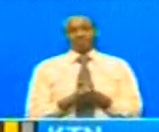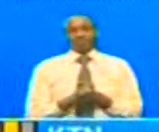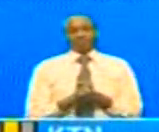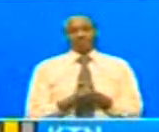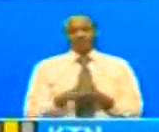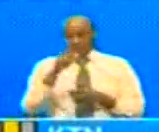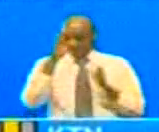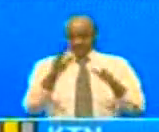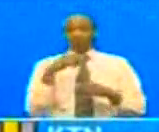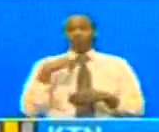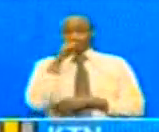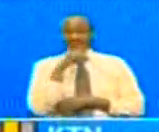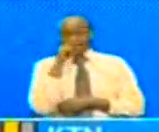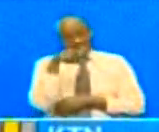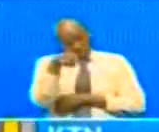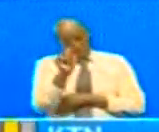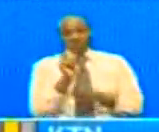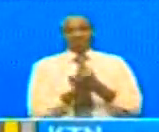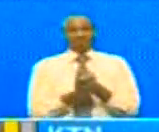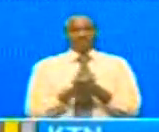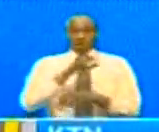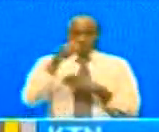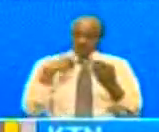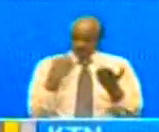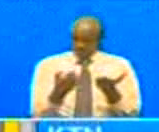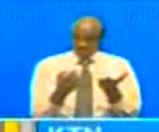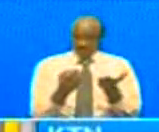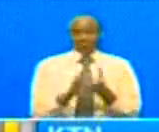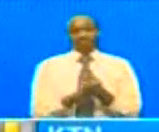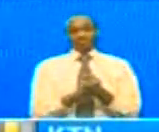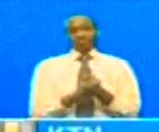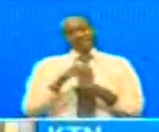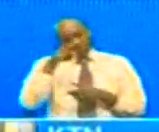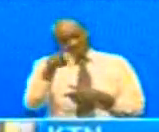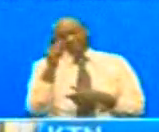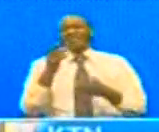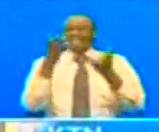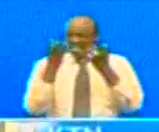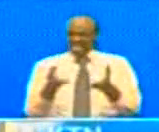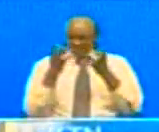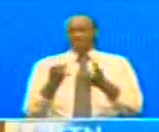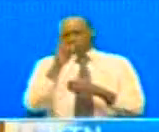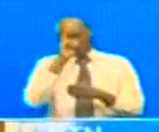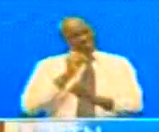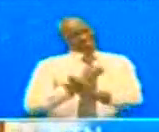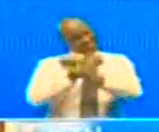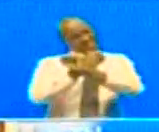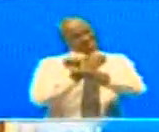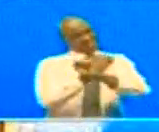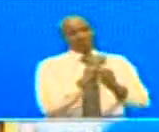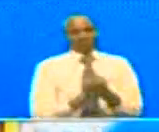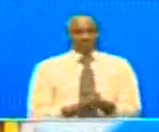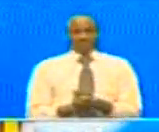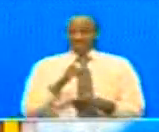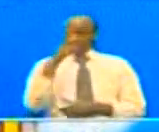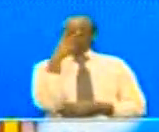and Tanzanian national Rashid Charles Mberesero, alias Rehani Dida, were brought in heavily guarded by the police. Among